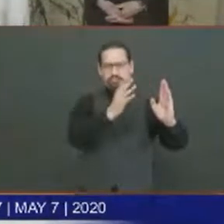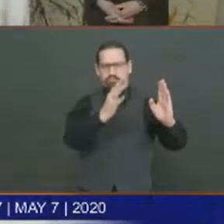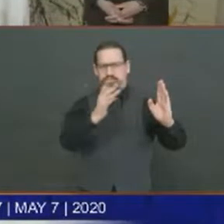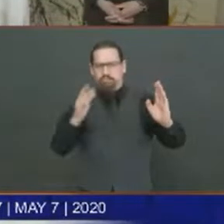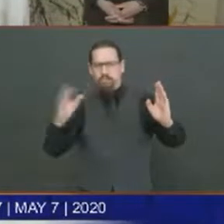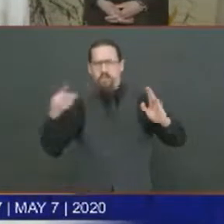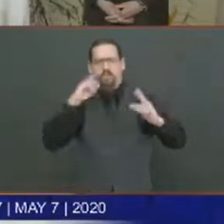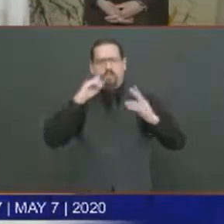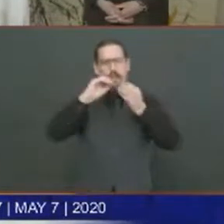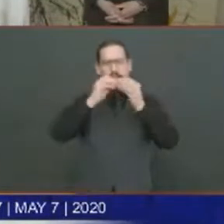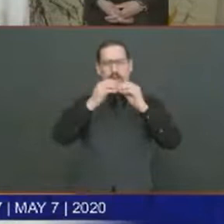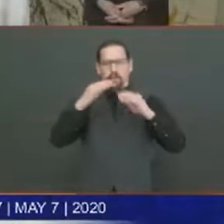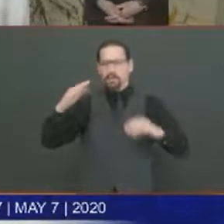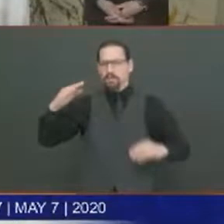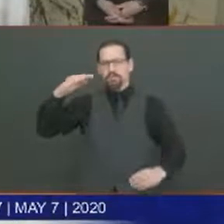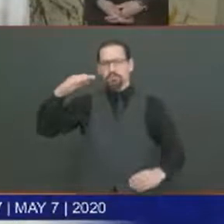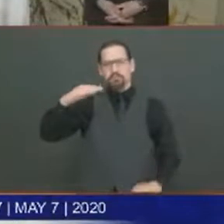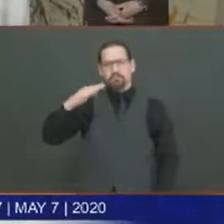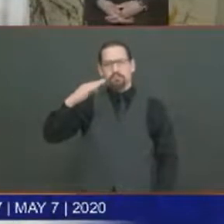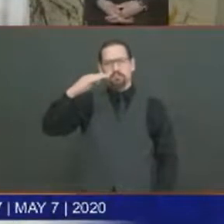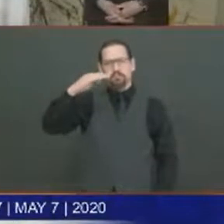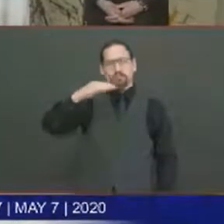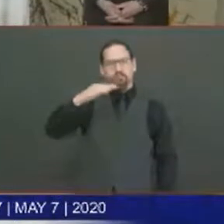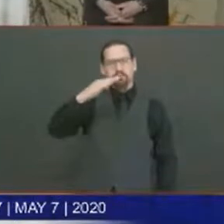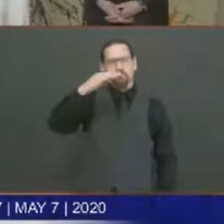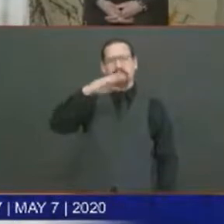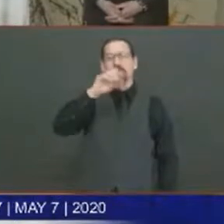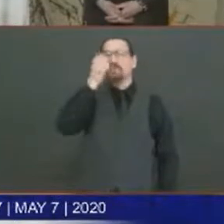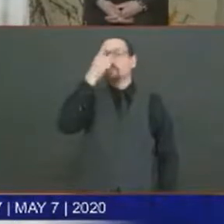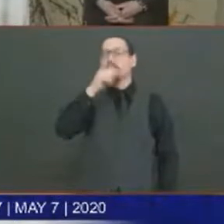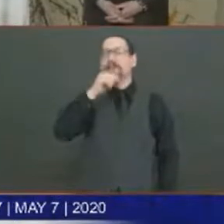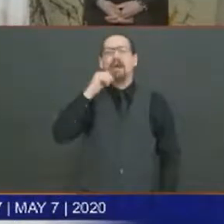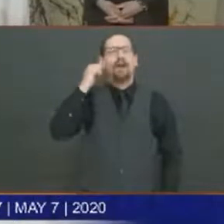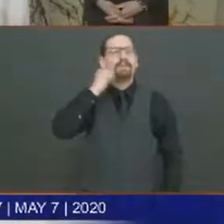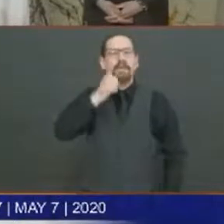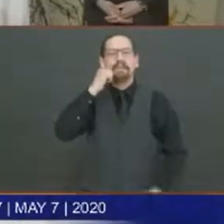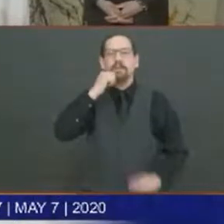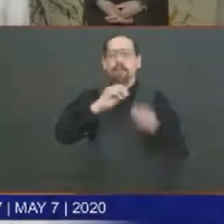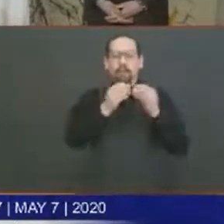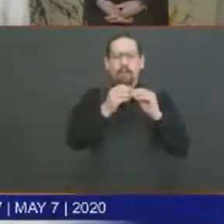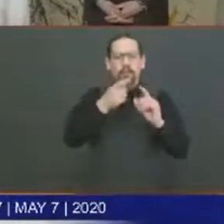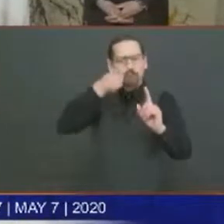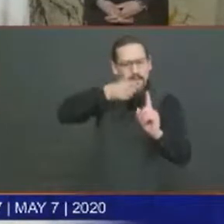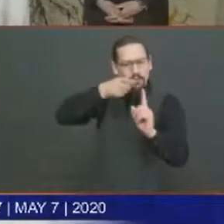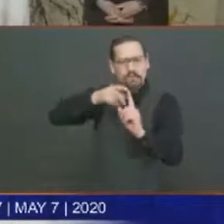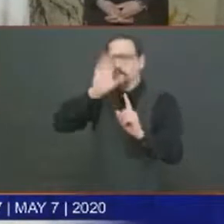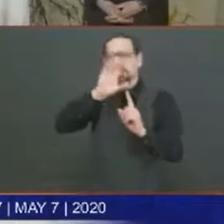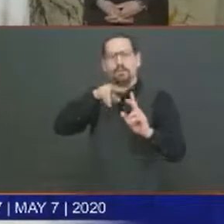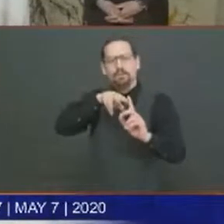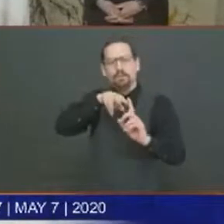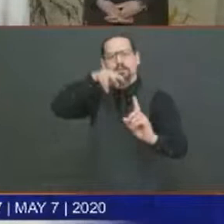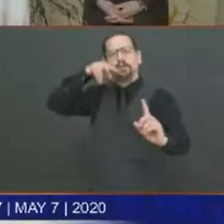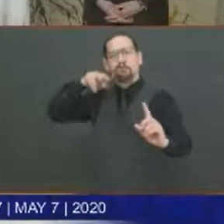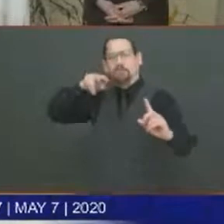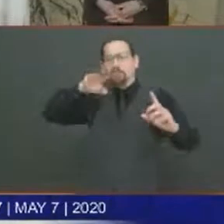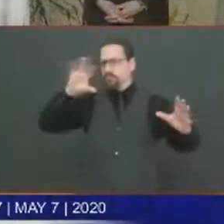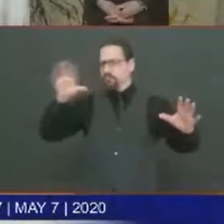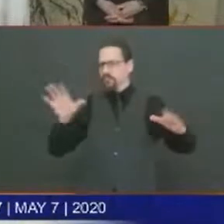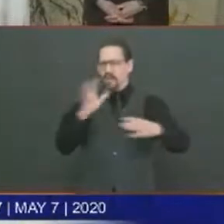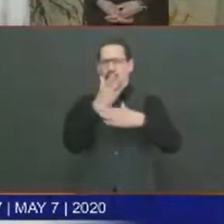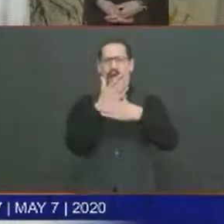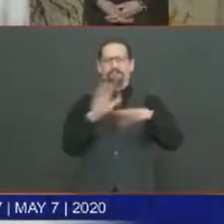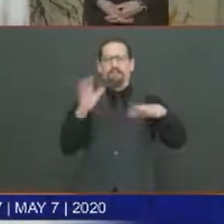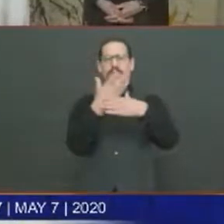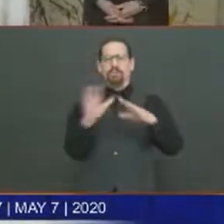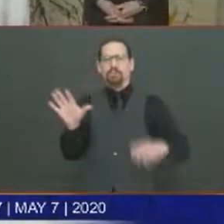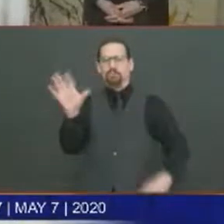so that's why we're not looking day to day. So I'm going to tell you we've hit the mark. For new hospital admissions, our